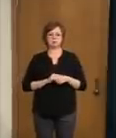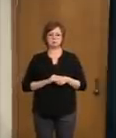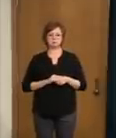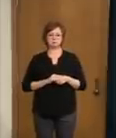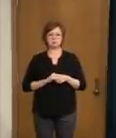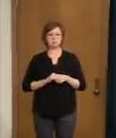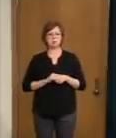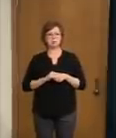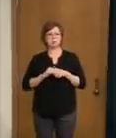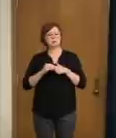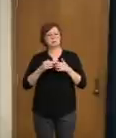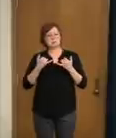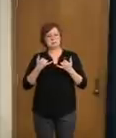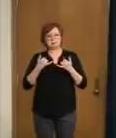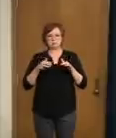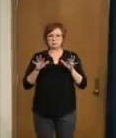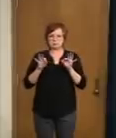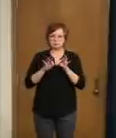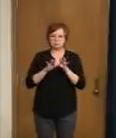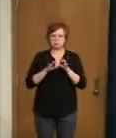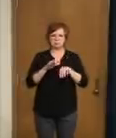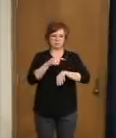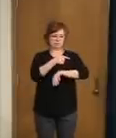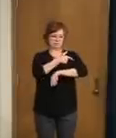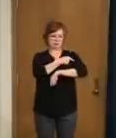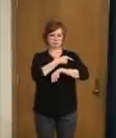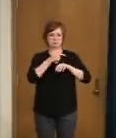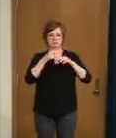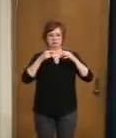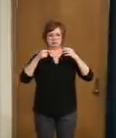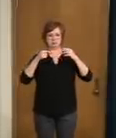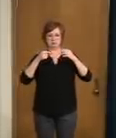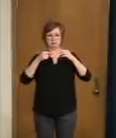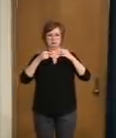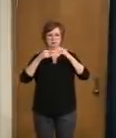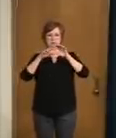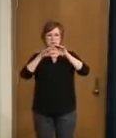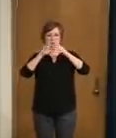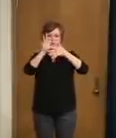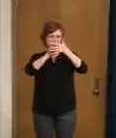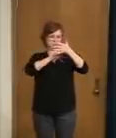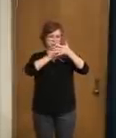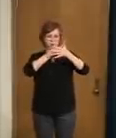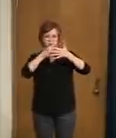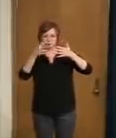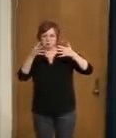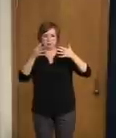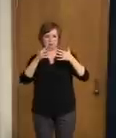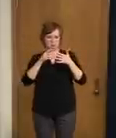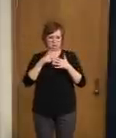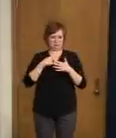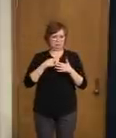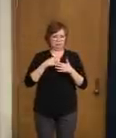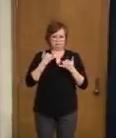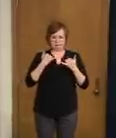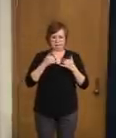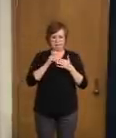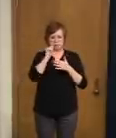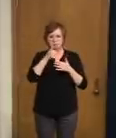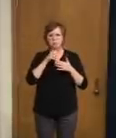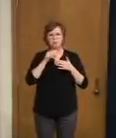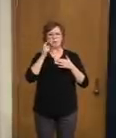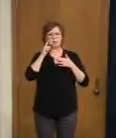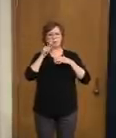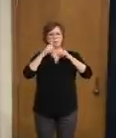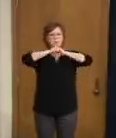It's so important at this phase in the vaccination program to look at the big picture and how, the limited supplies are also limiting some